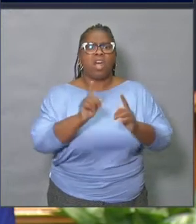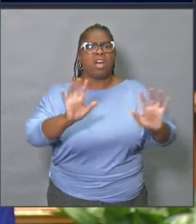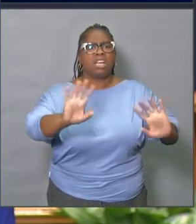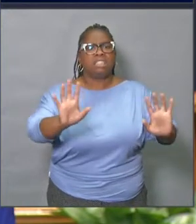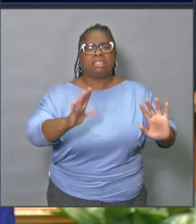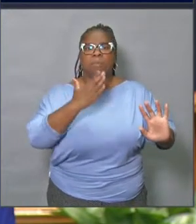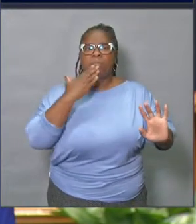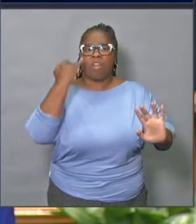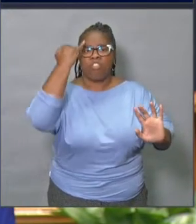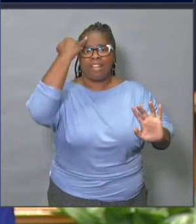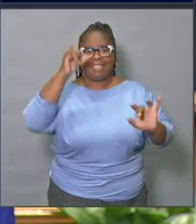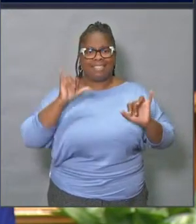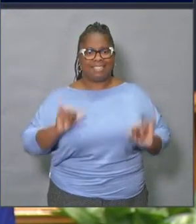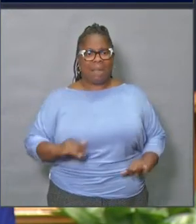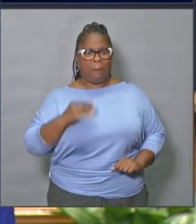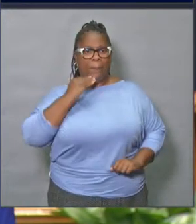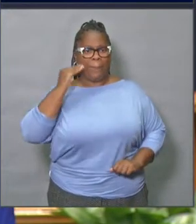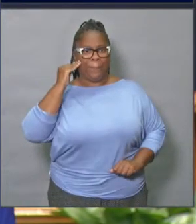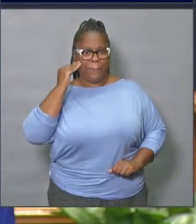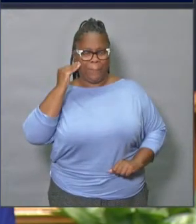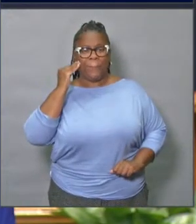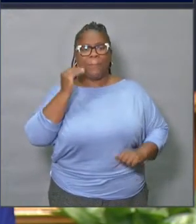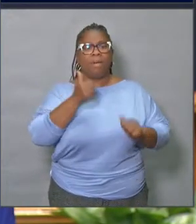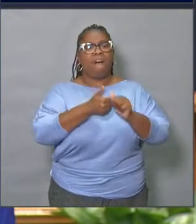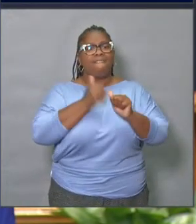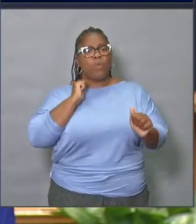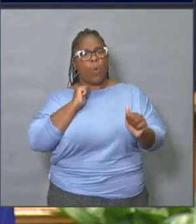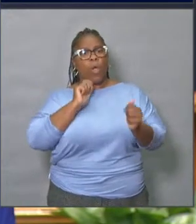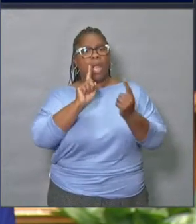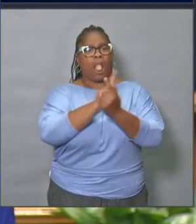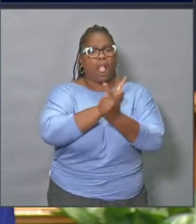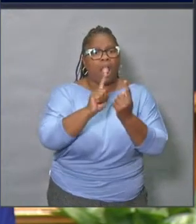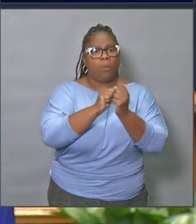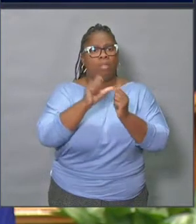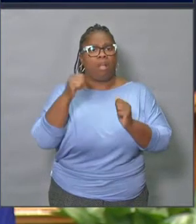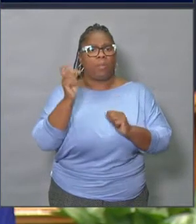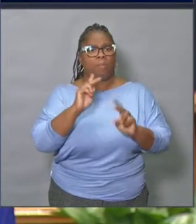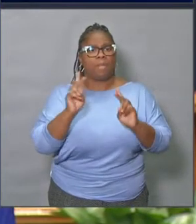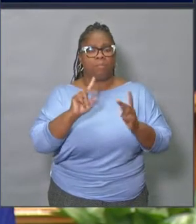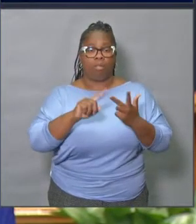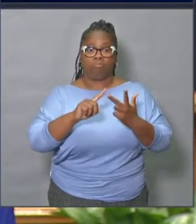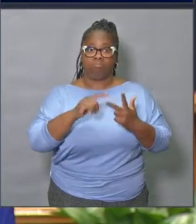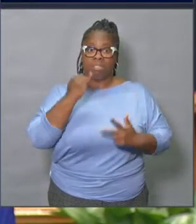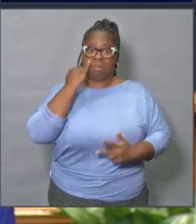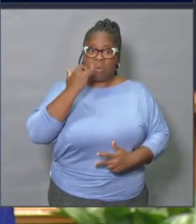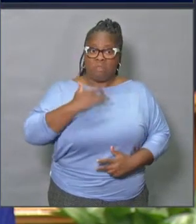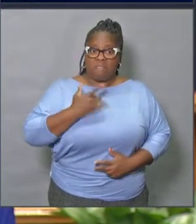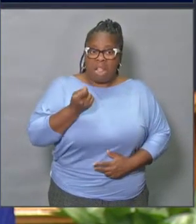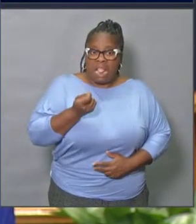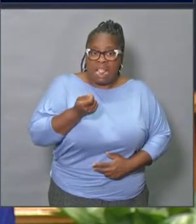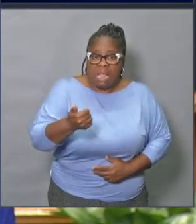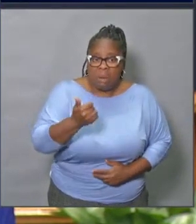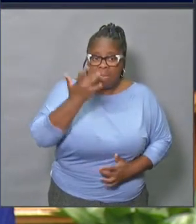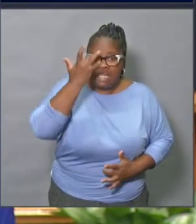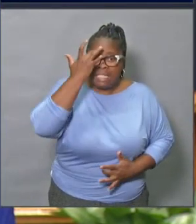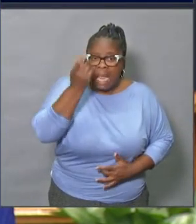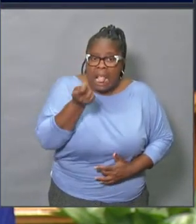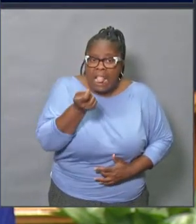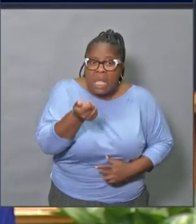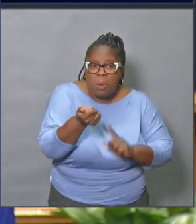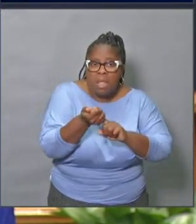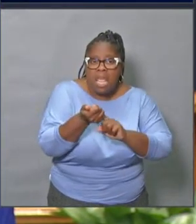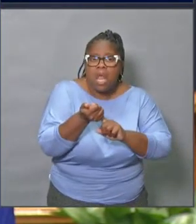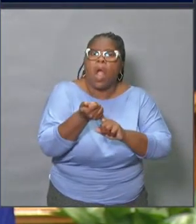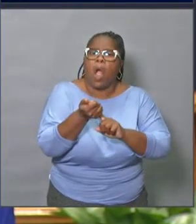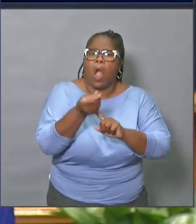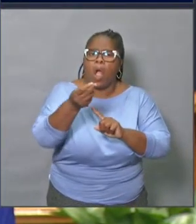as possible, avoid close contact with others, and if you have even mild symptoms, please make sure to call your provider